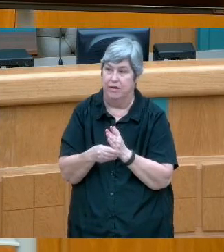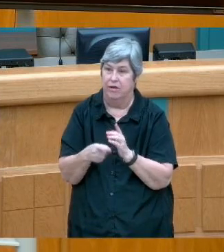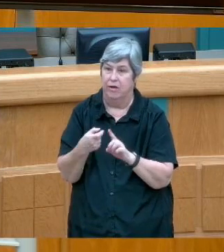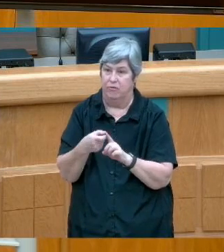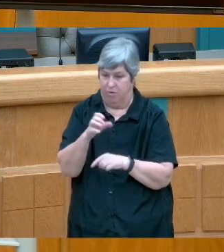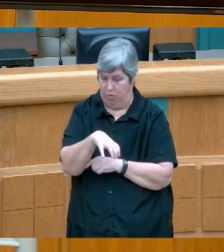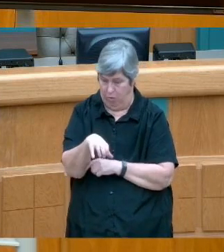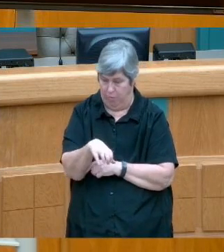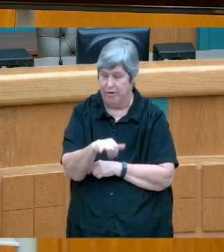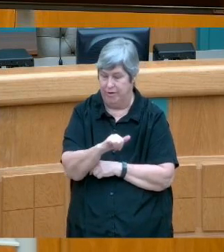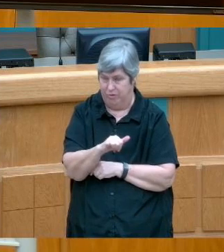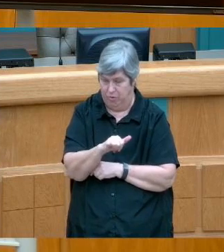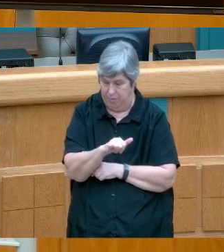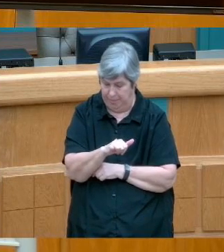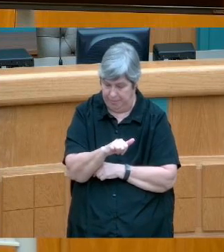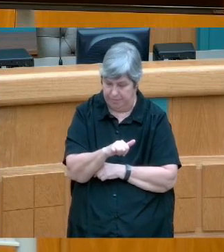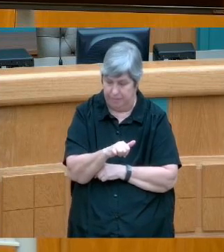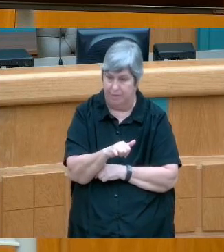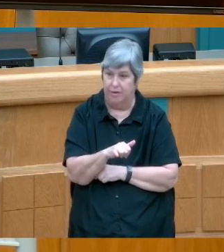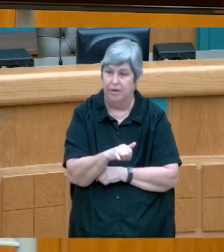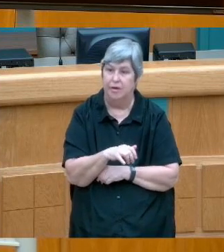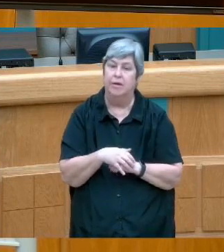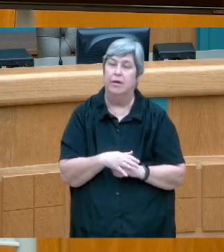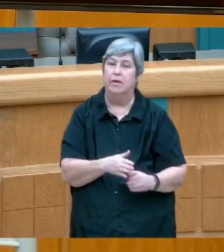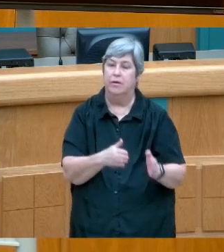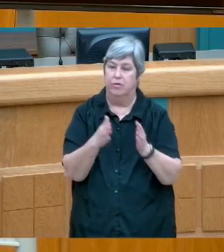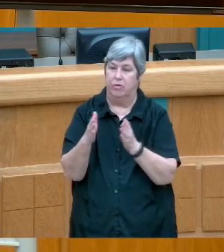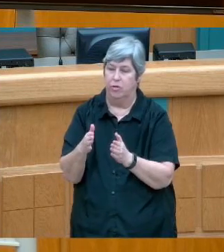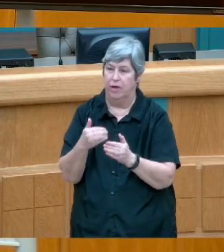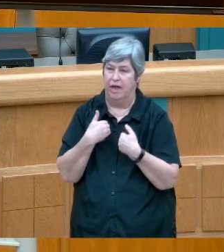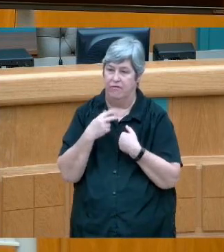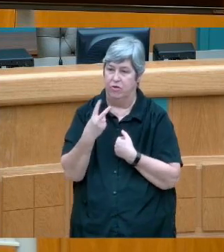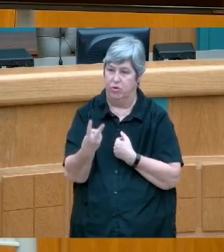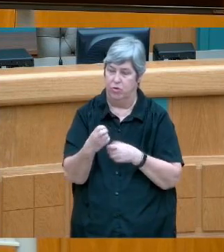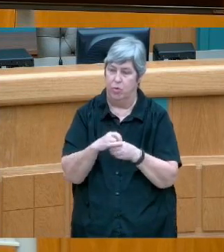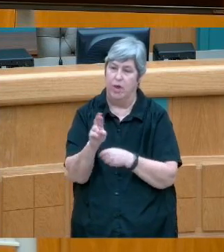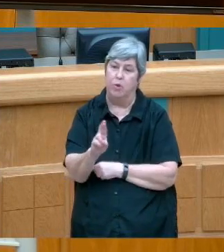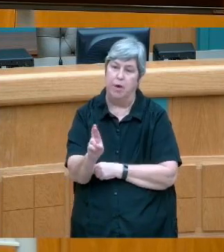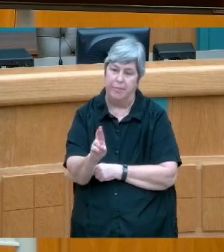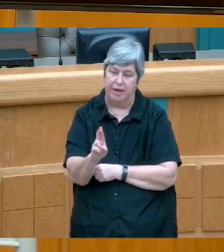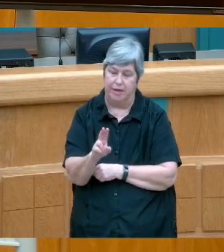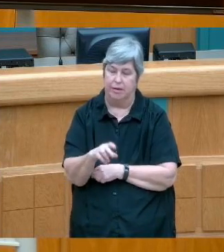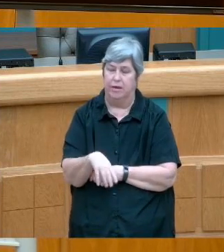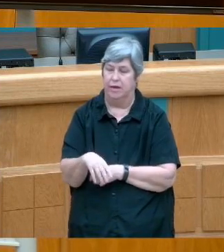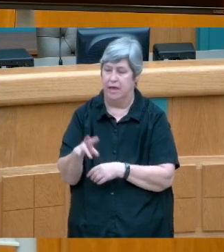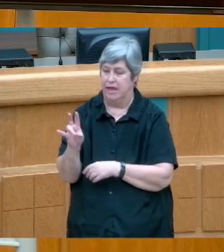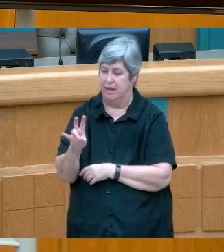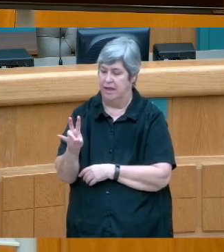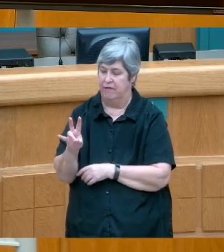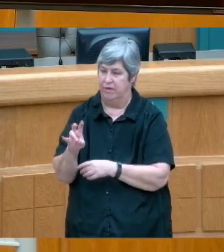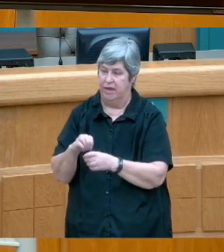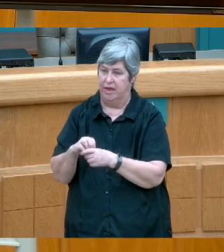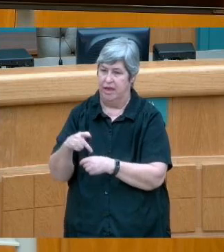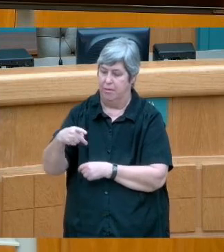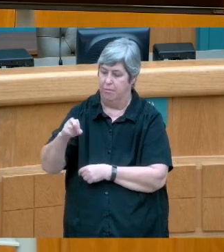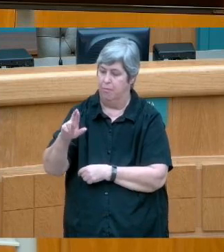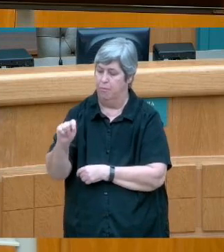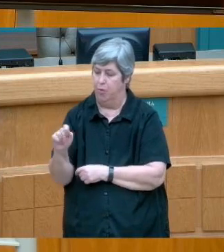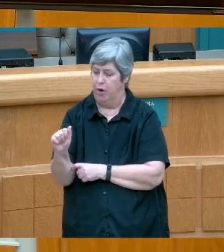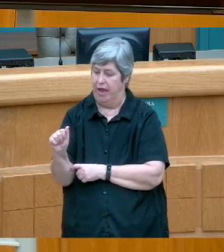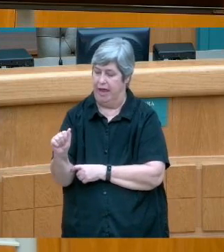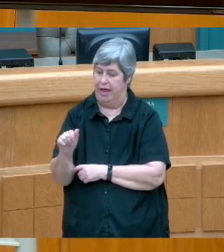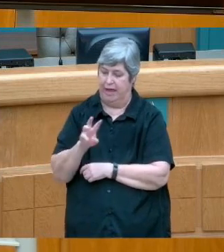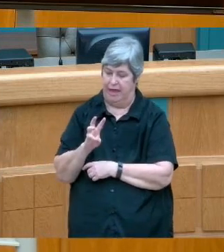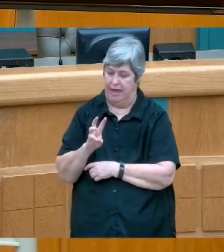from Corpus Christi. So we picked up 1 more. We have 2 in Robstown, 7 in Port Aransas, and then